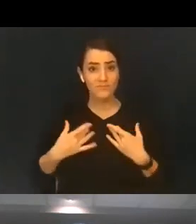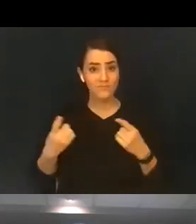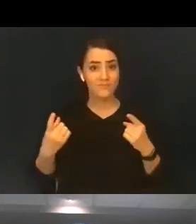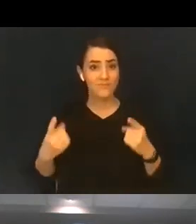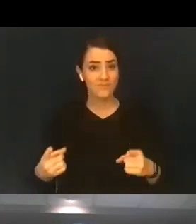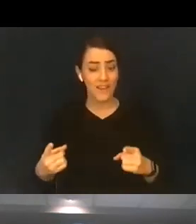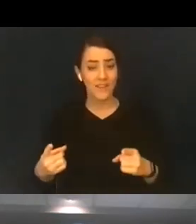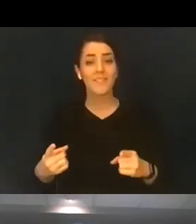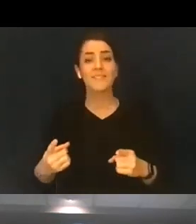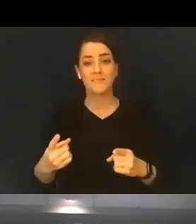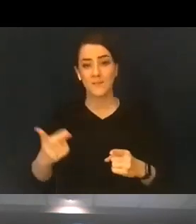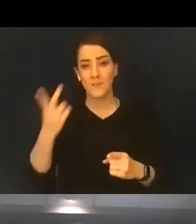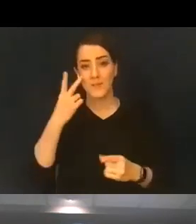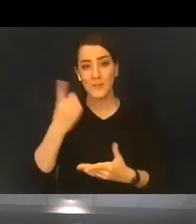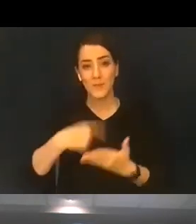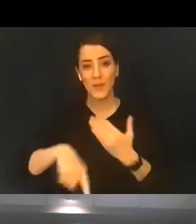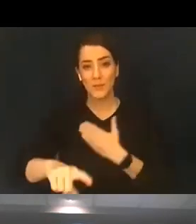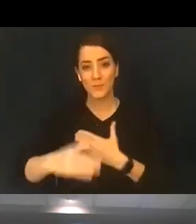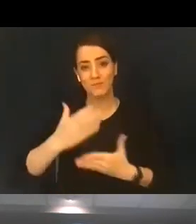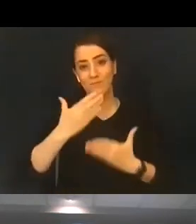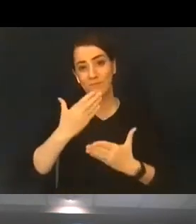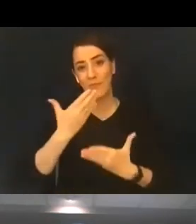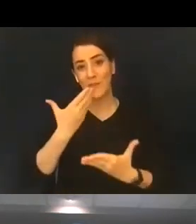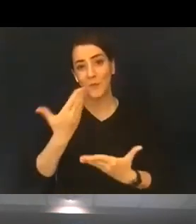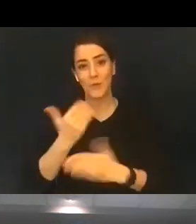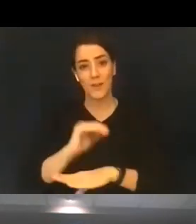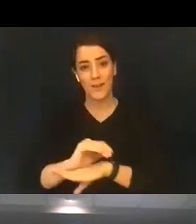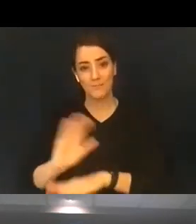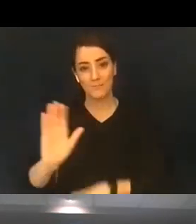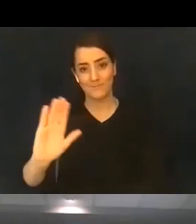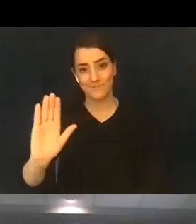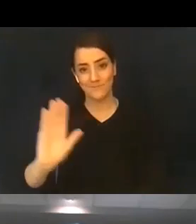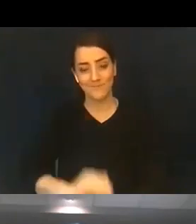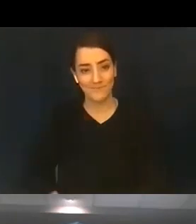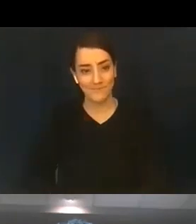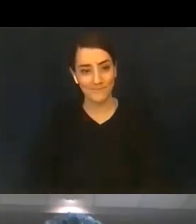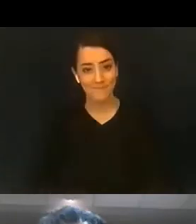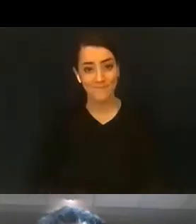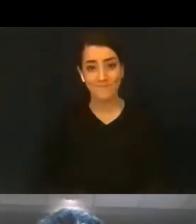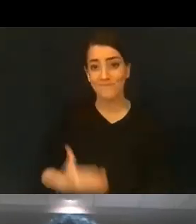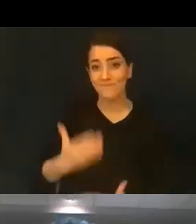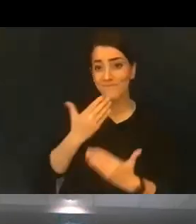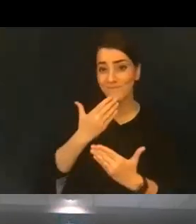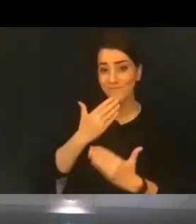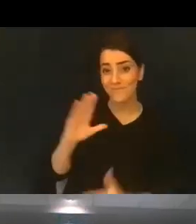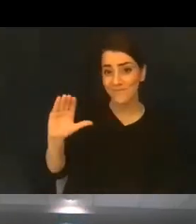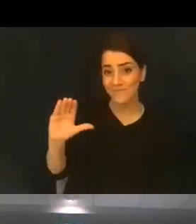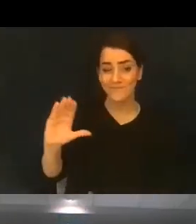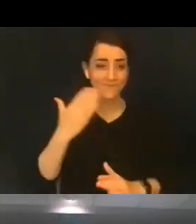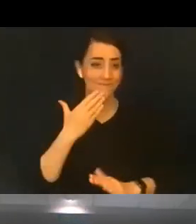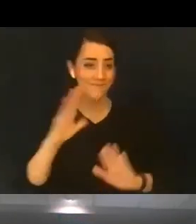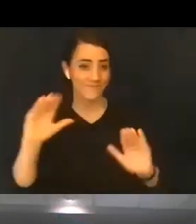next programs. Thank you all, and good evening. My pleasure. Thank you. Thank you.